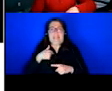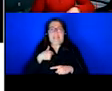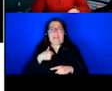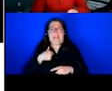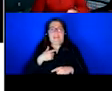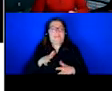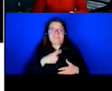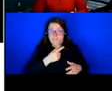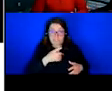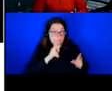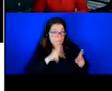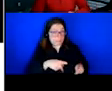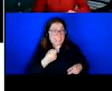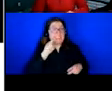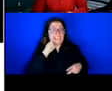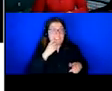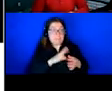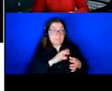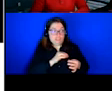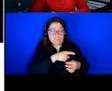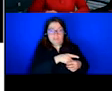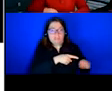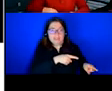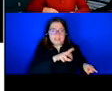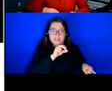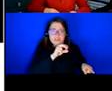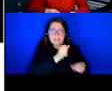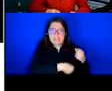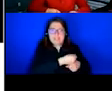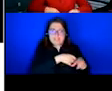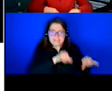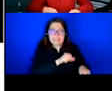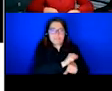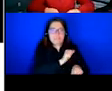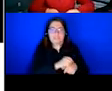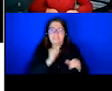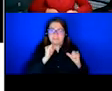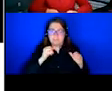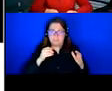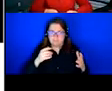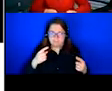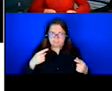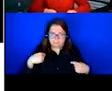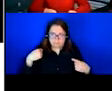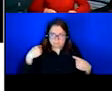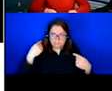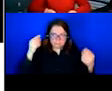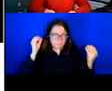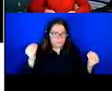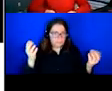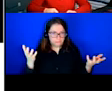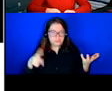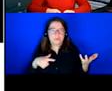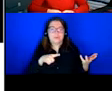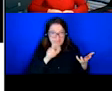mentioned, they haven't interviewed in 30 years. So like, we're doing interviews that too as well. And that could be somewhere like kind of building on that